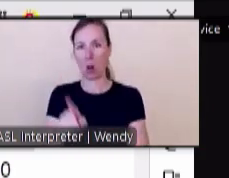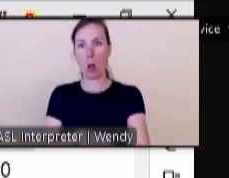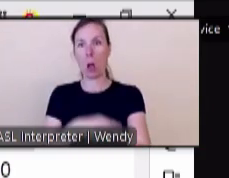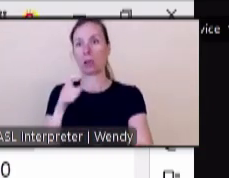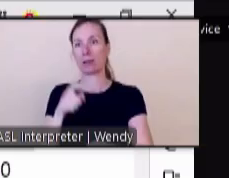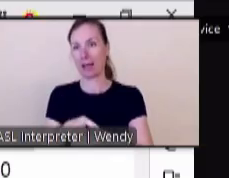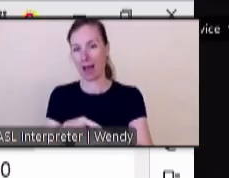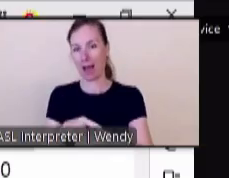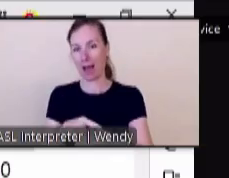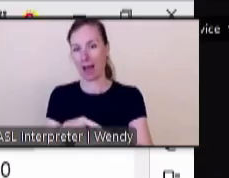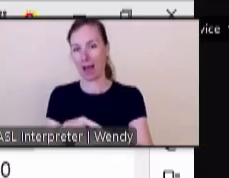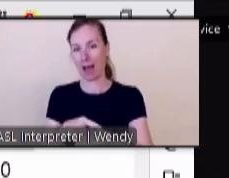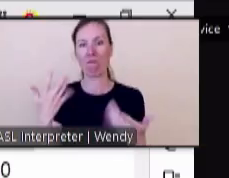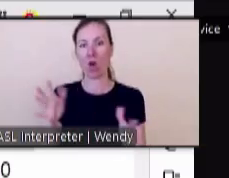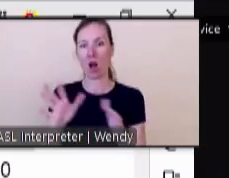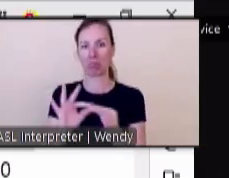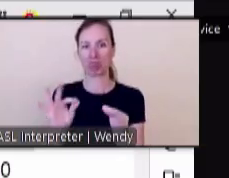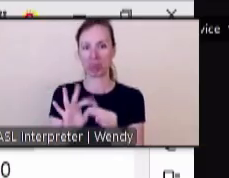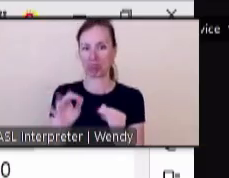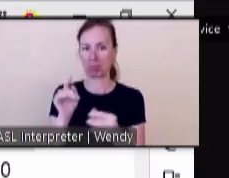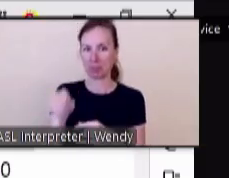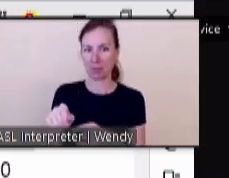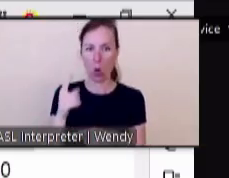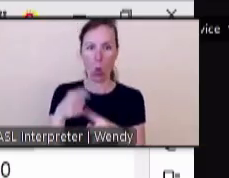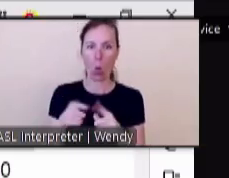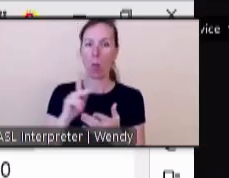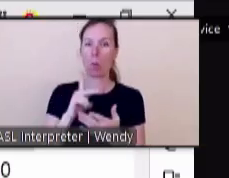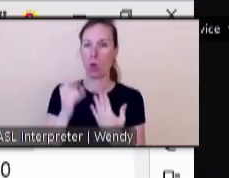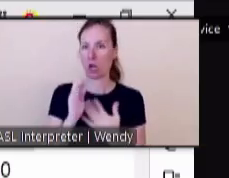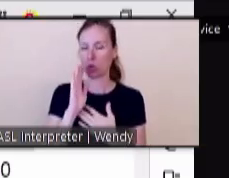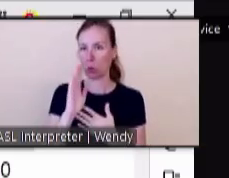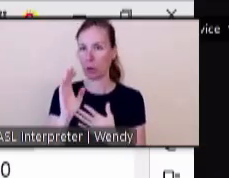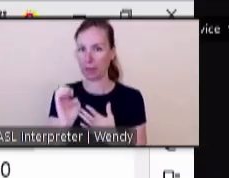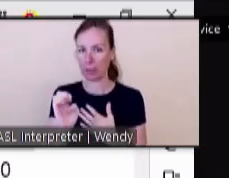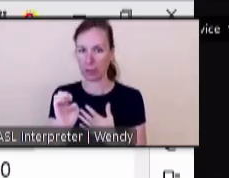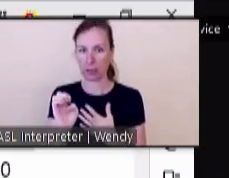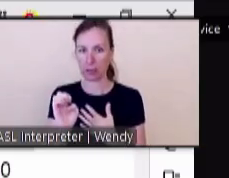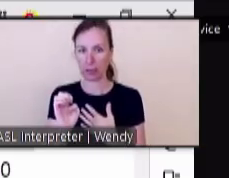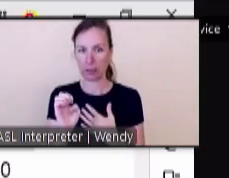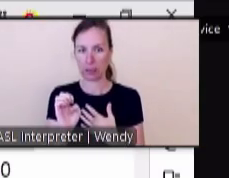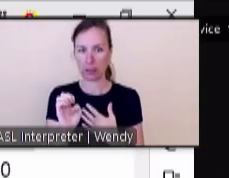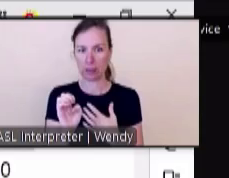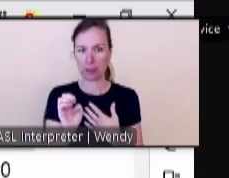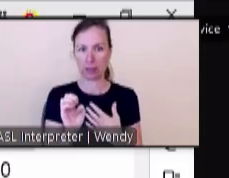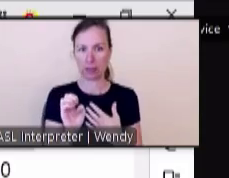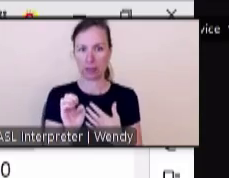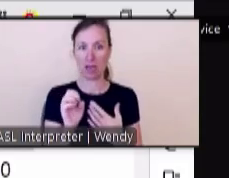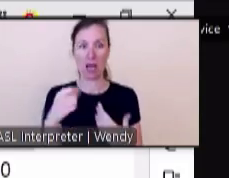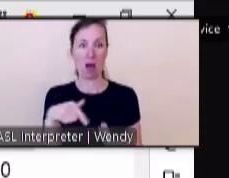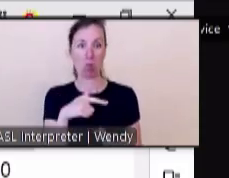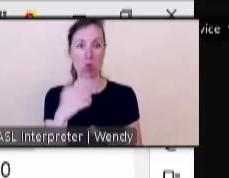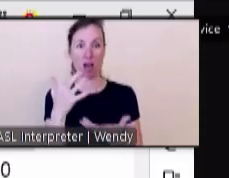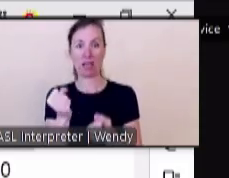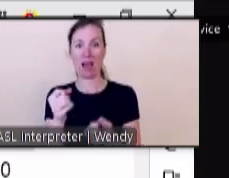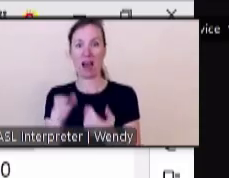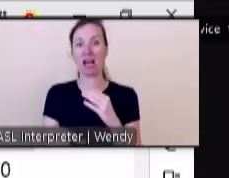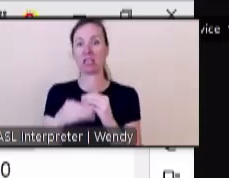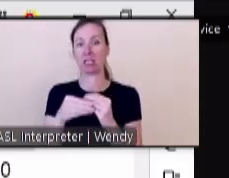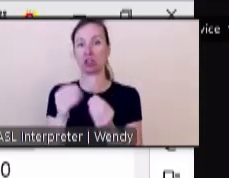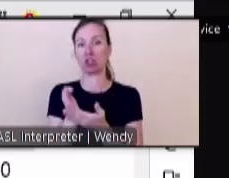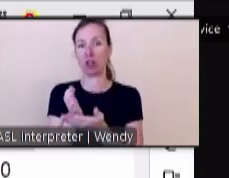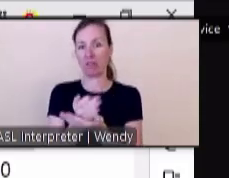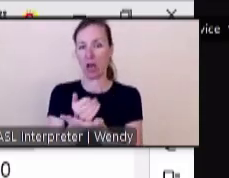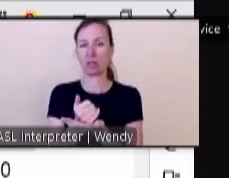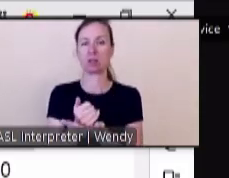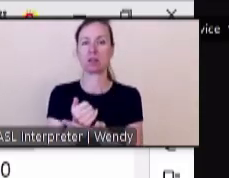be, especially if we get additional funds to supplement the cost of it so that we didn't have to provide any